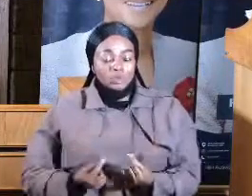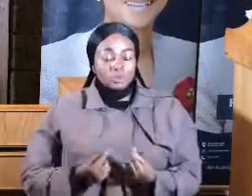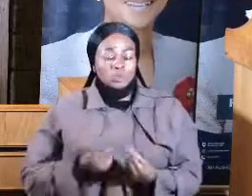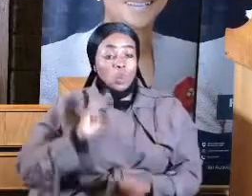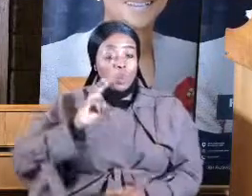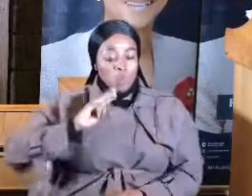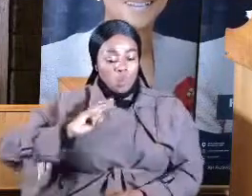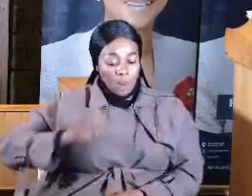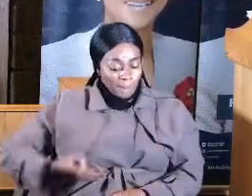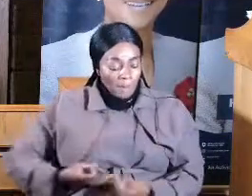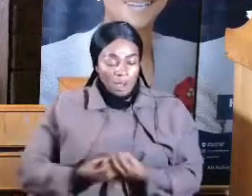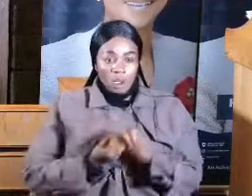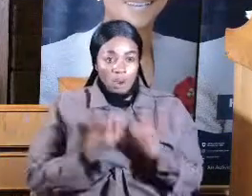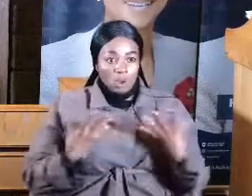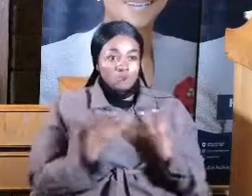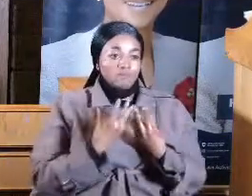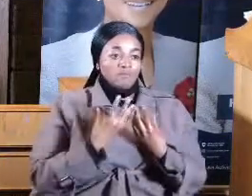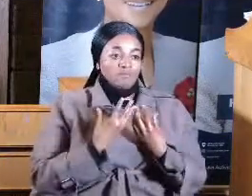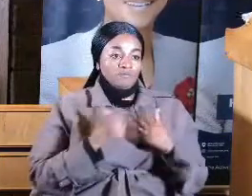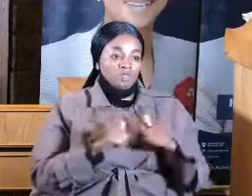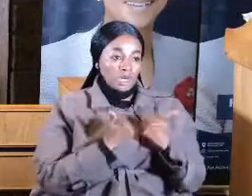that we need to deal with.